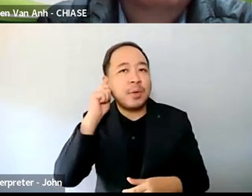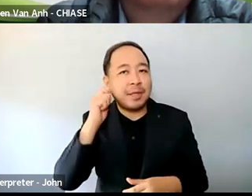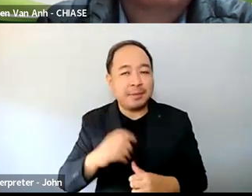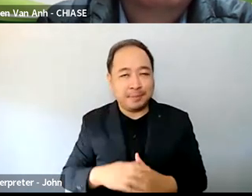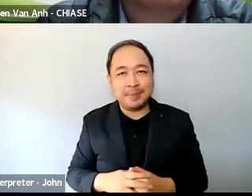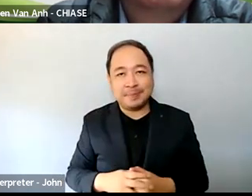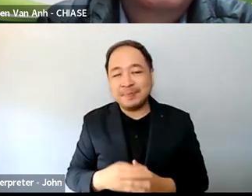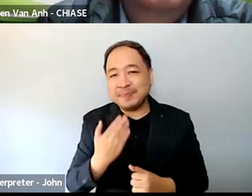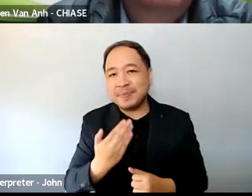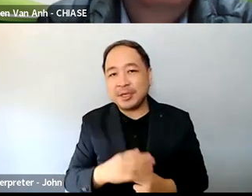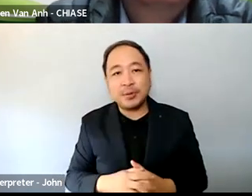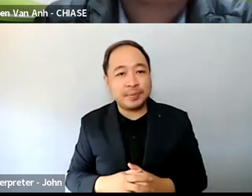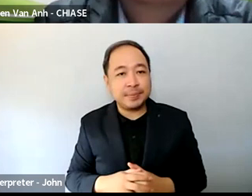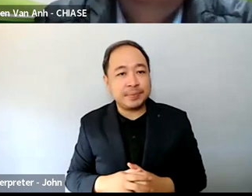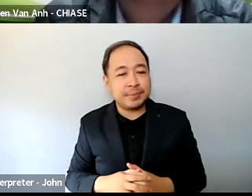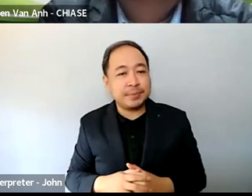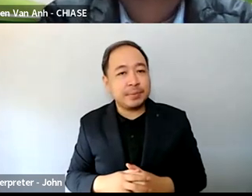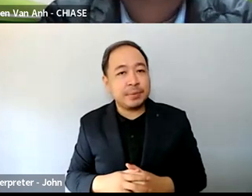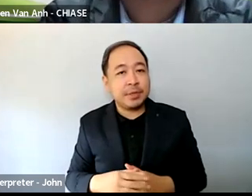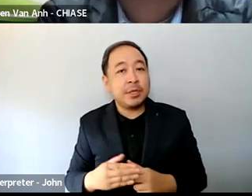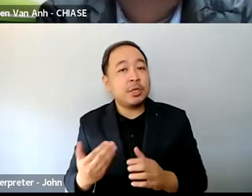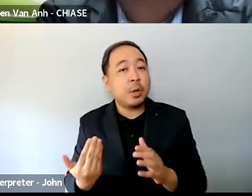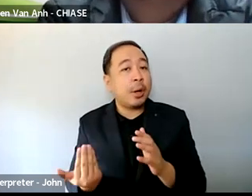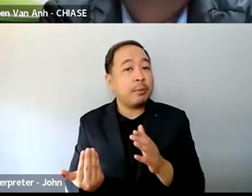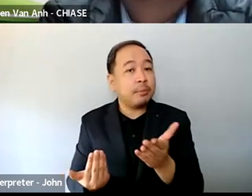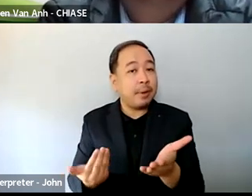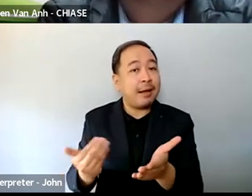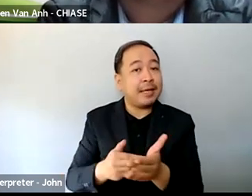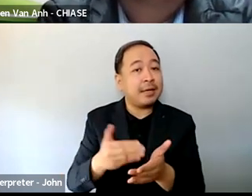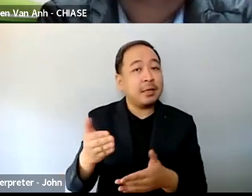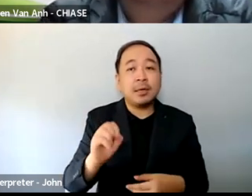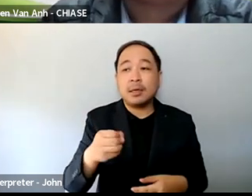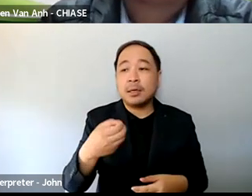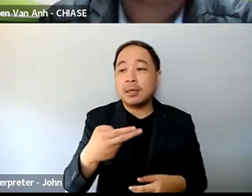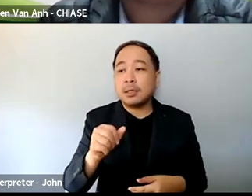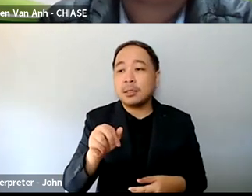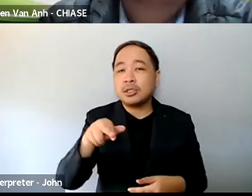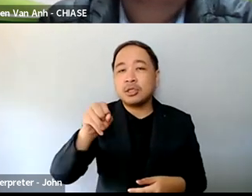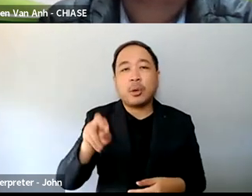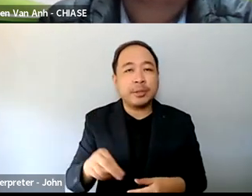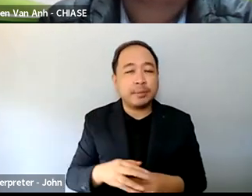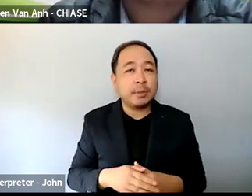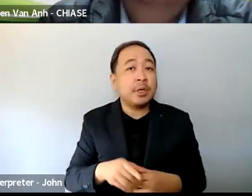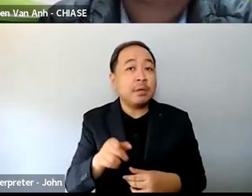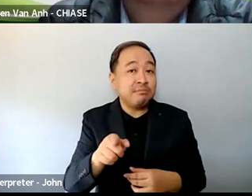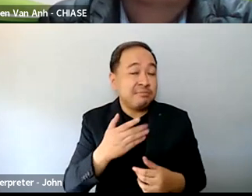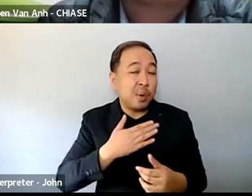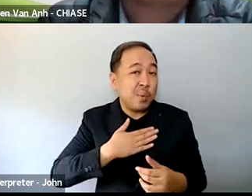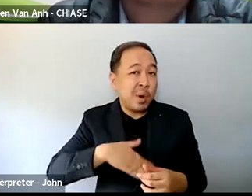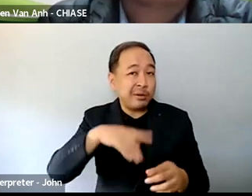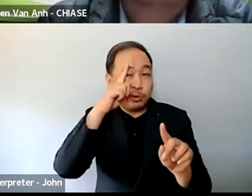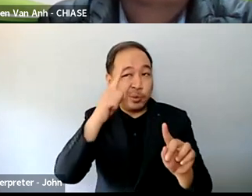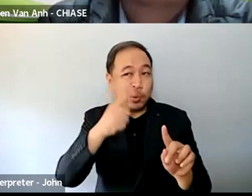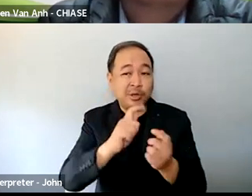Thank you. So let me go back to Sharon Yu. Thank you. If we want transformative local action, we